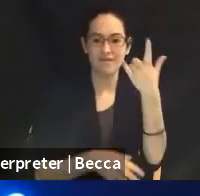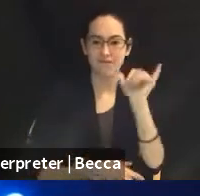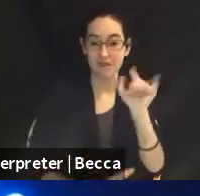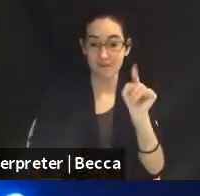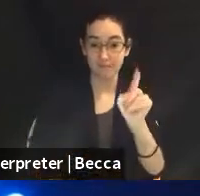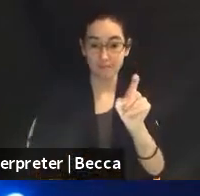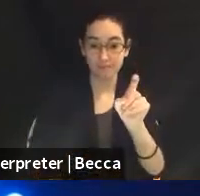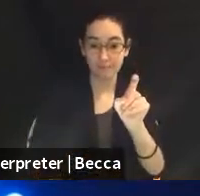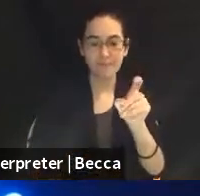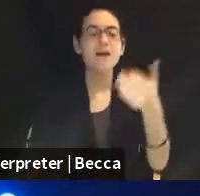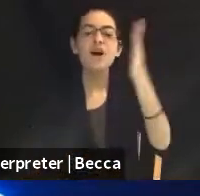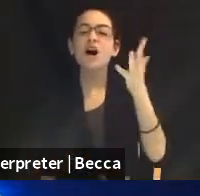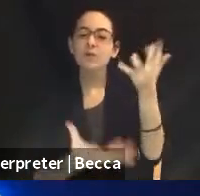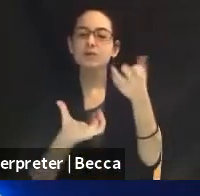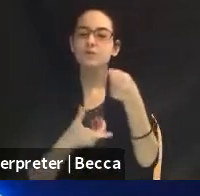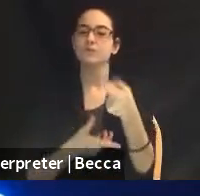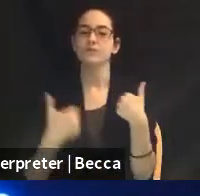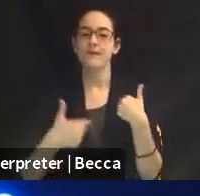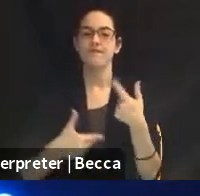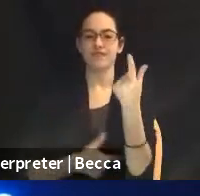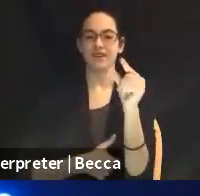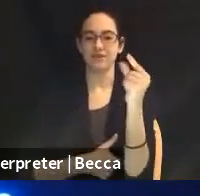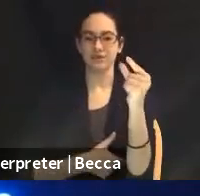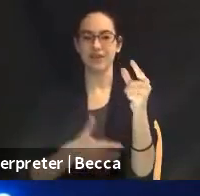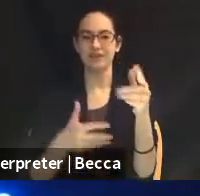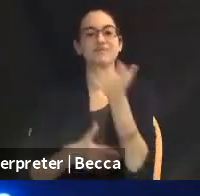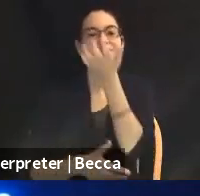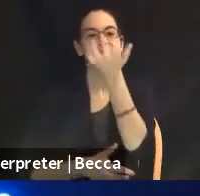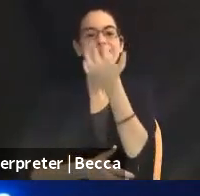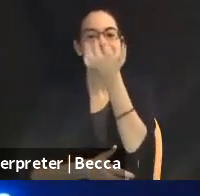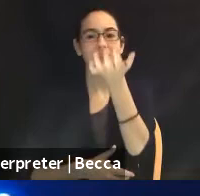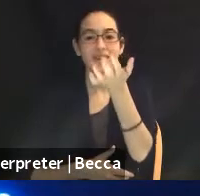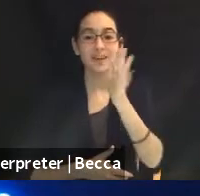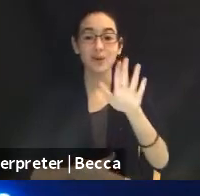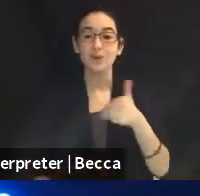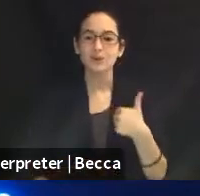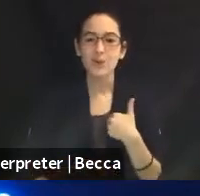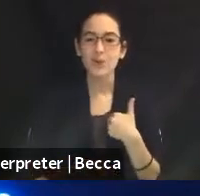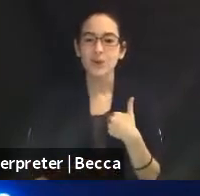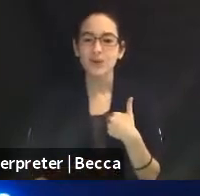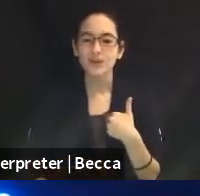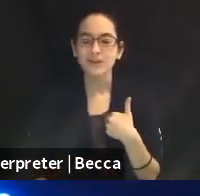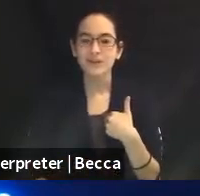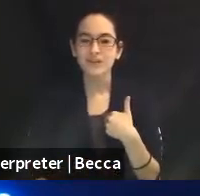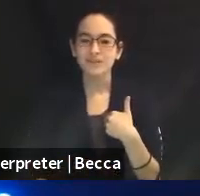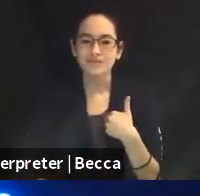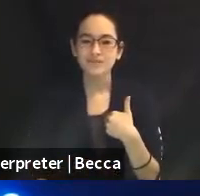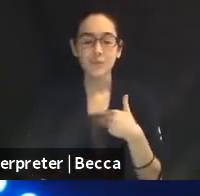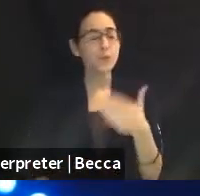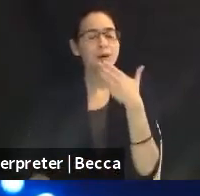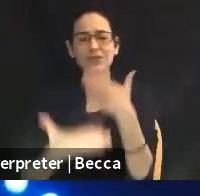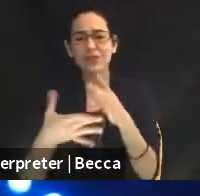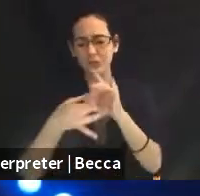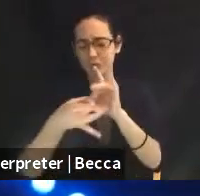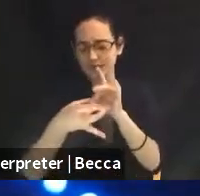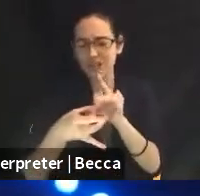God wants you to have that green lawn in your soul where there's sustenance and relationships and